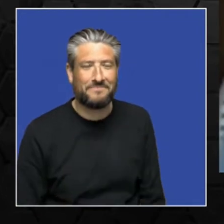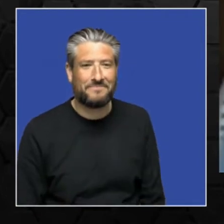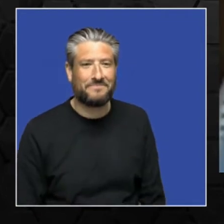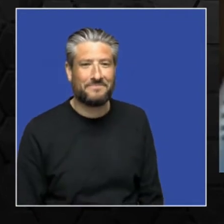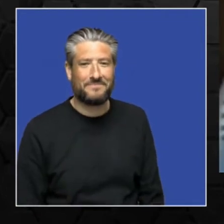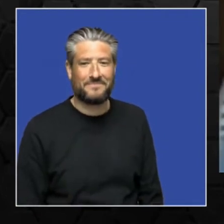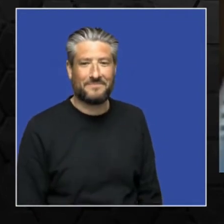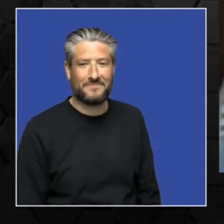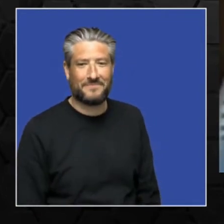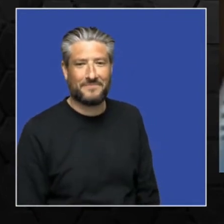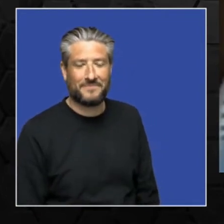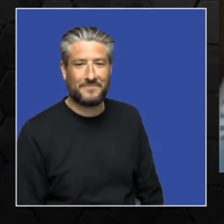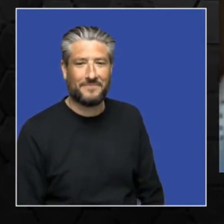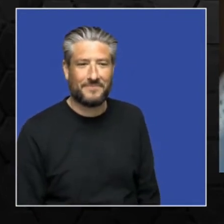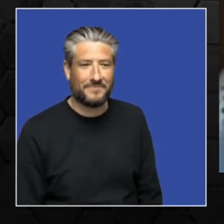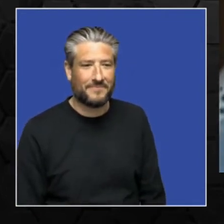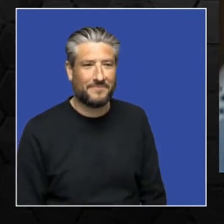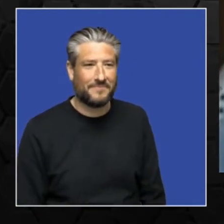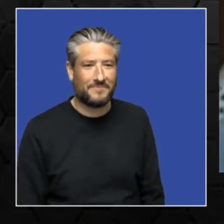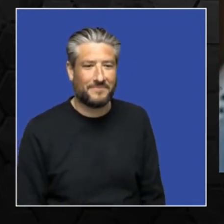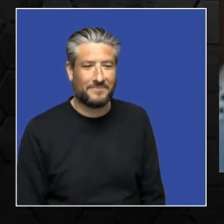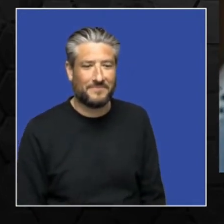All right. I